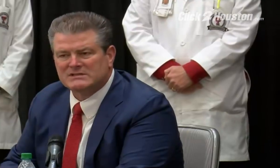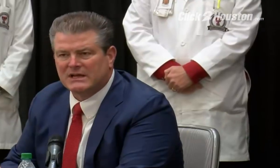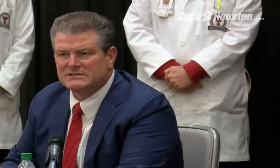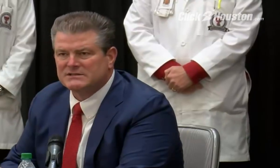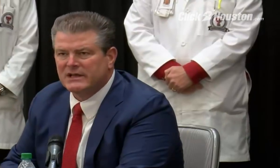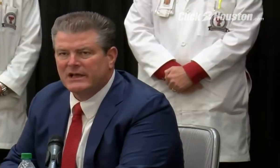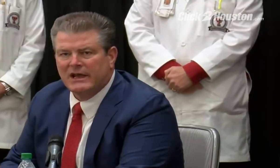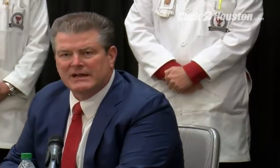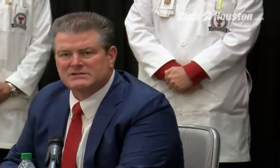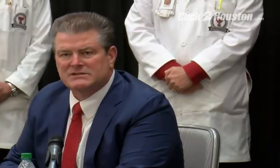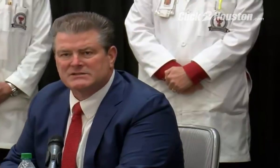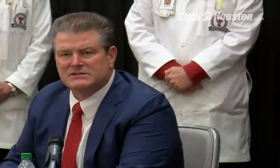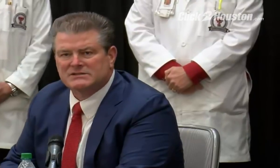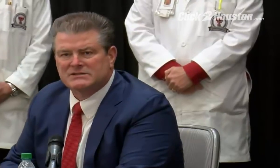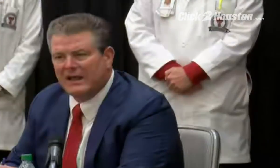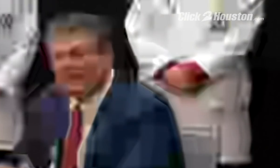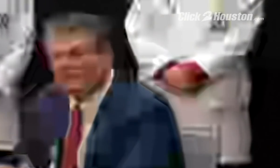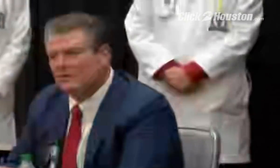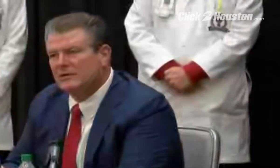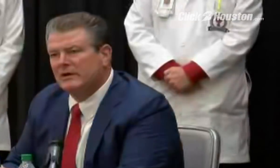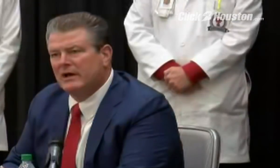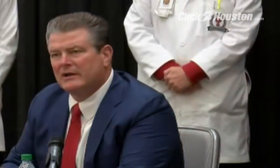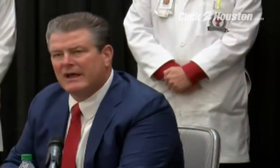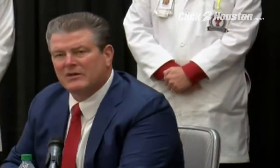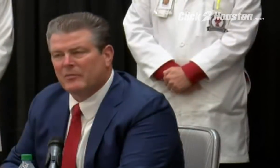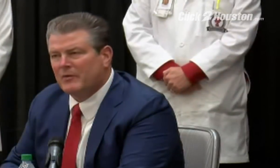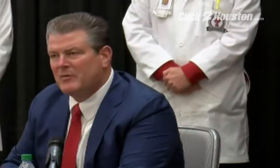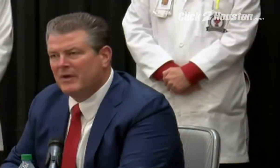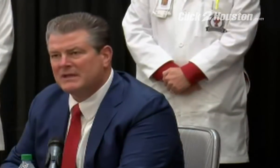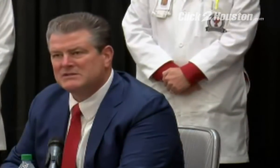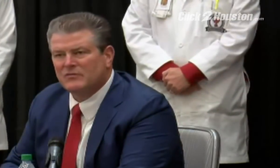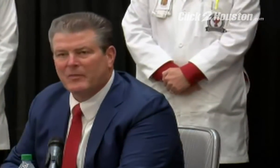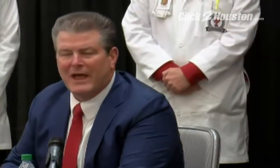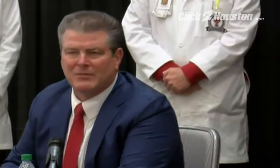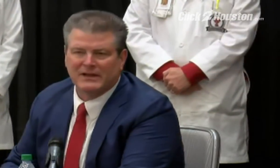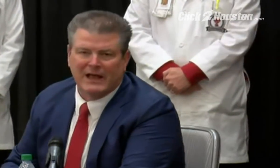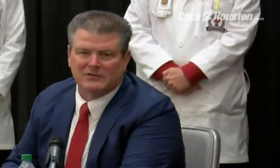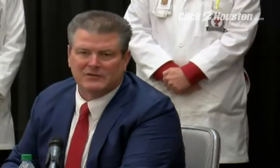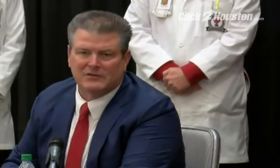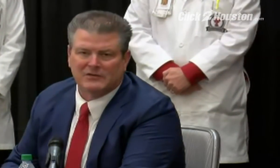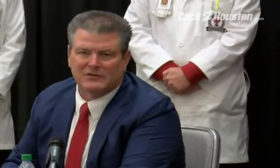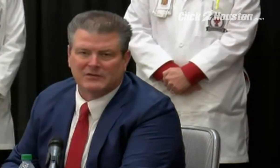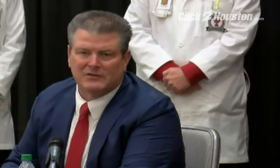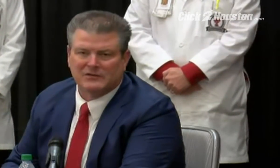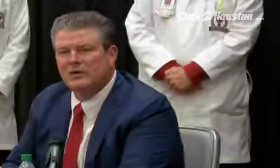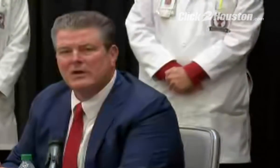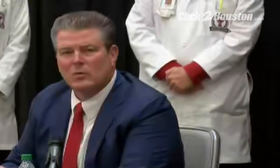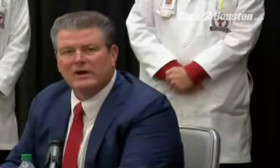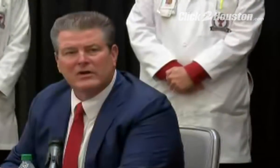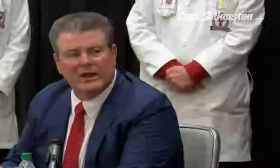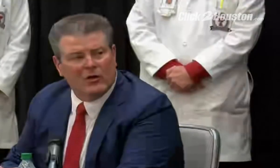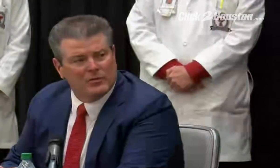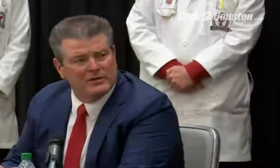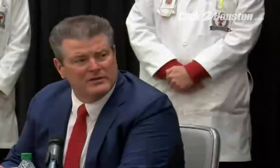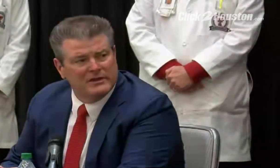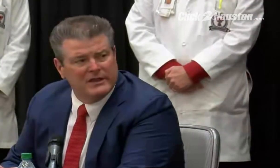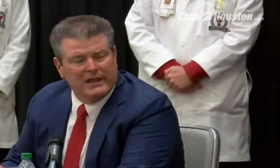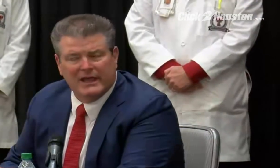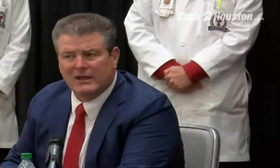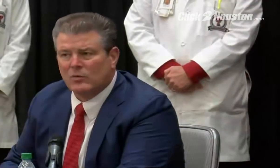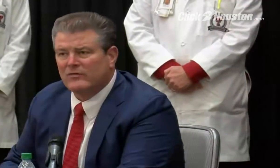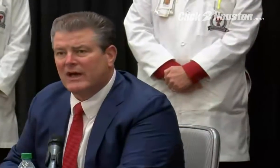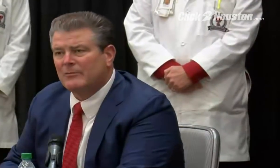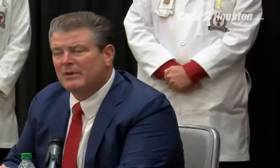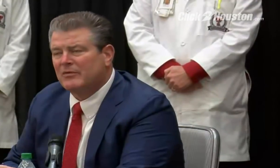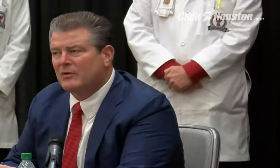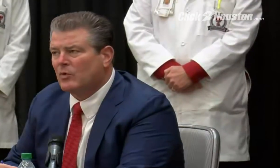around West Texas. And so from the Panhandle down to the Permian Basin, from Abilene out to El Paso, we're here to help.